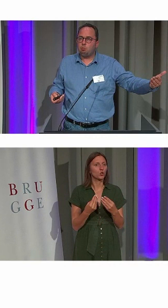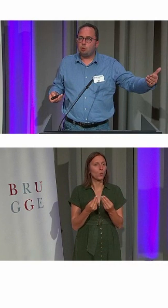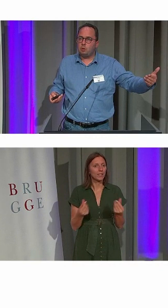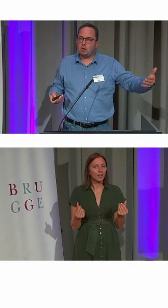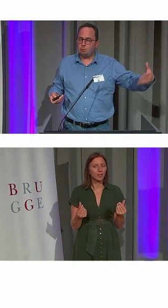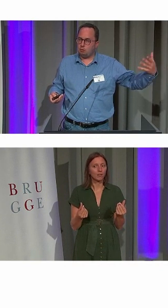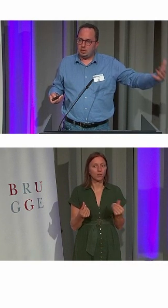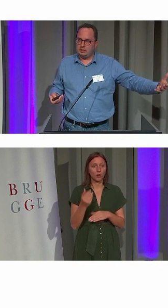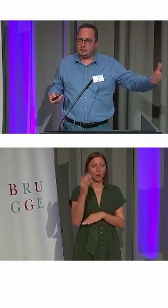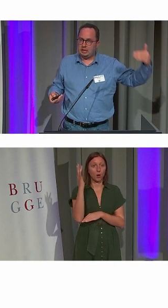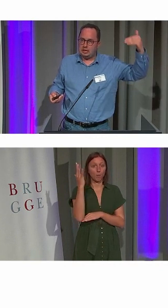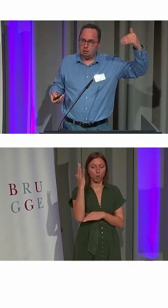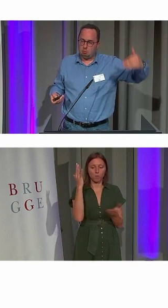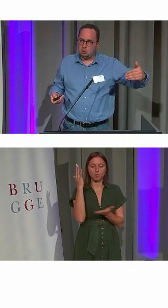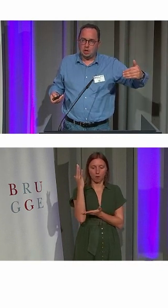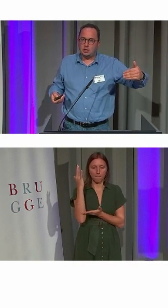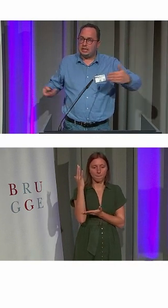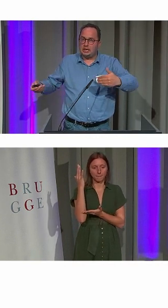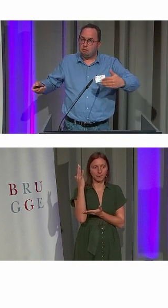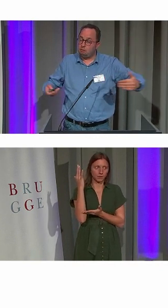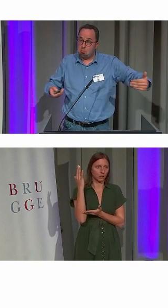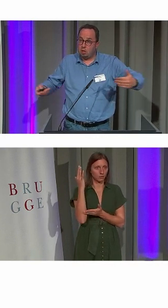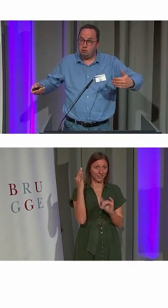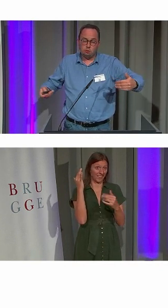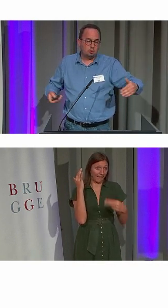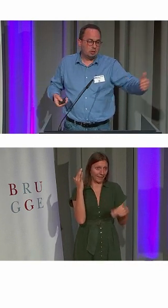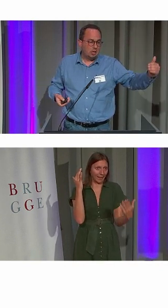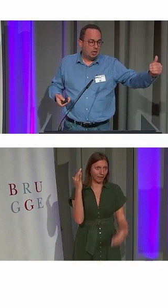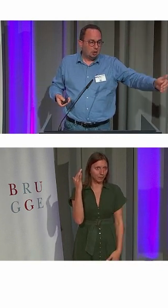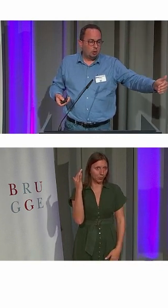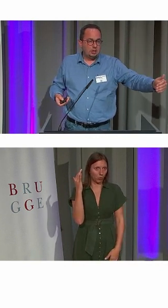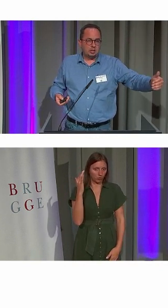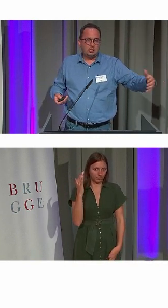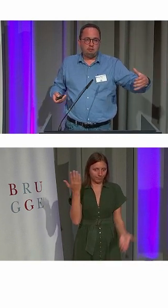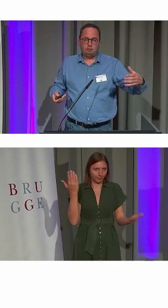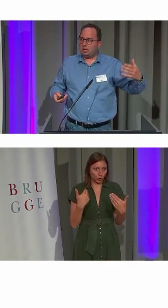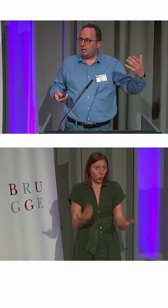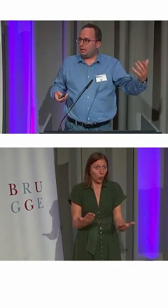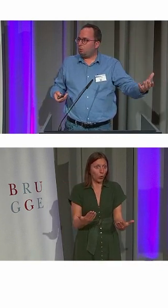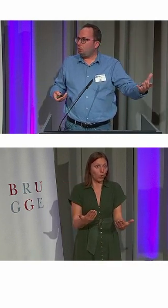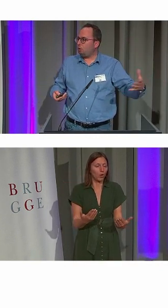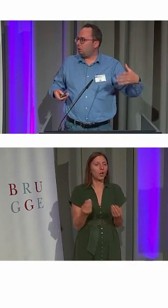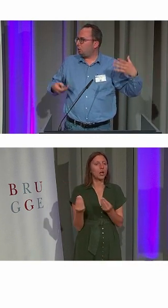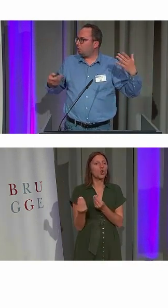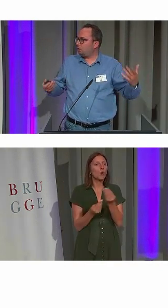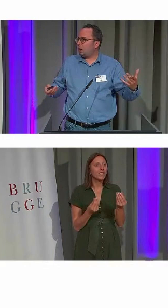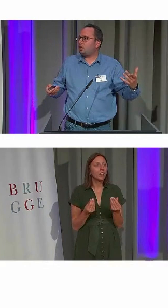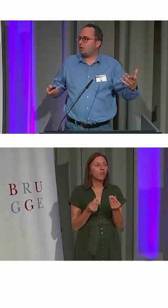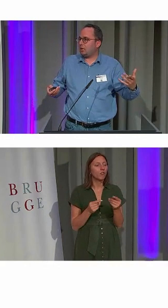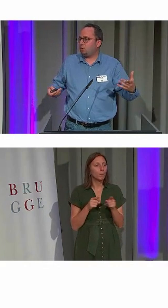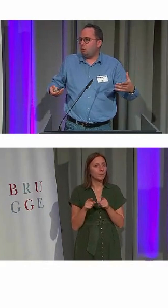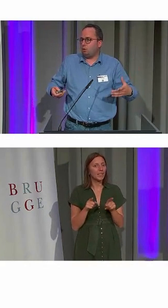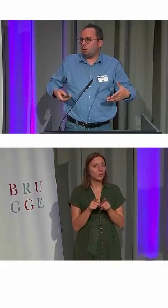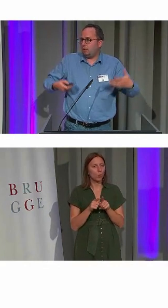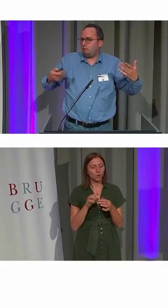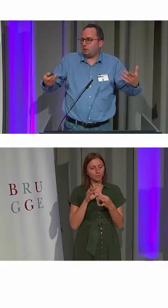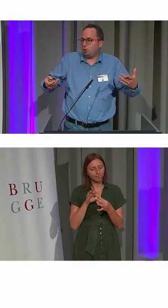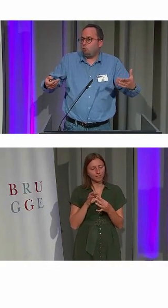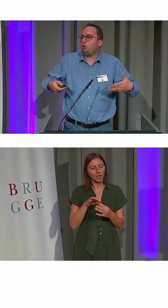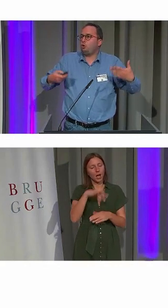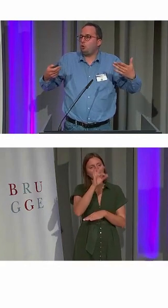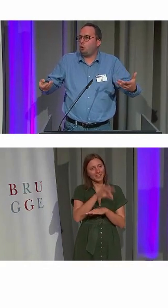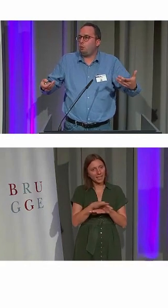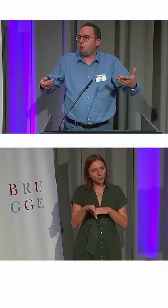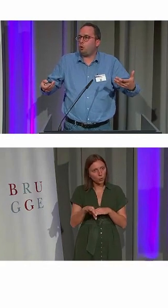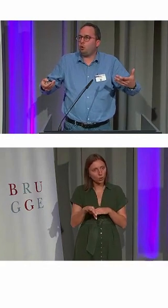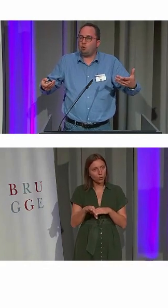these are the necessities. Well, not cutting trees, well, no. Qualitatively, well, we